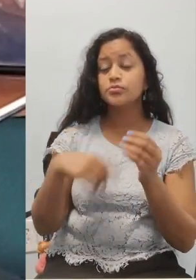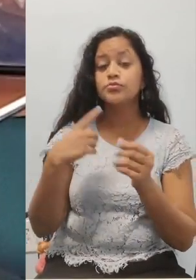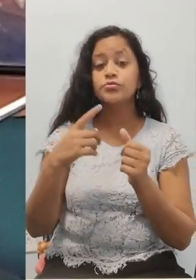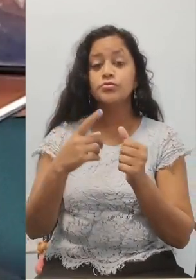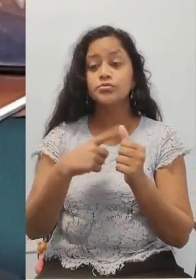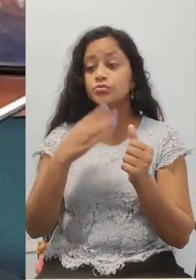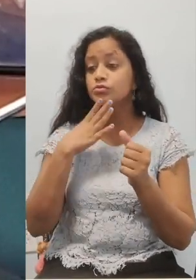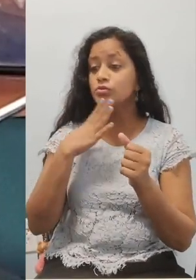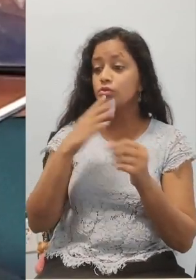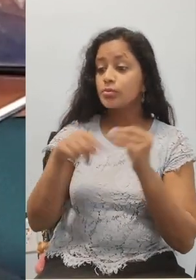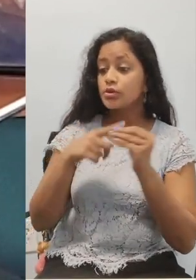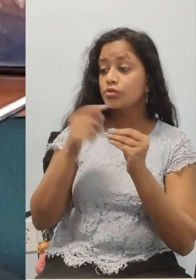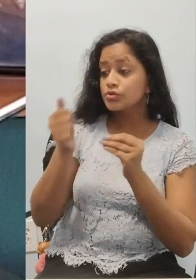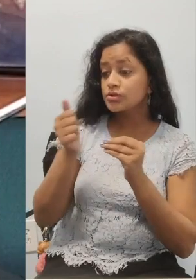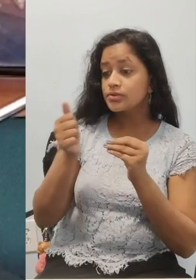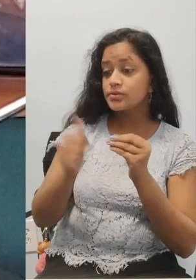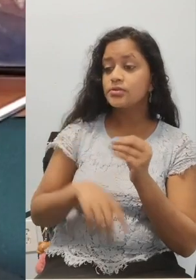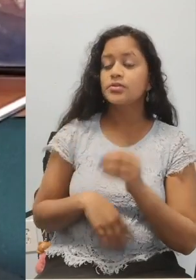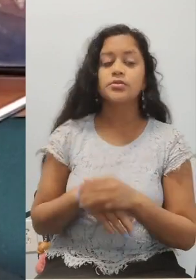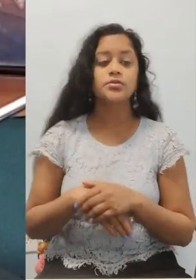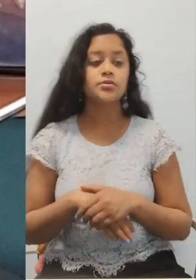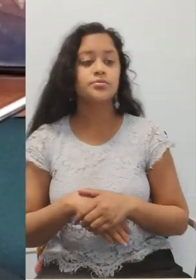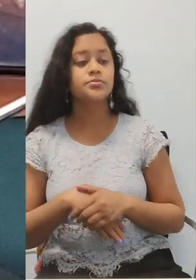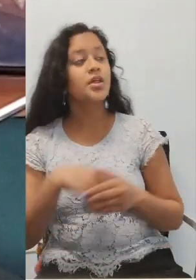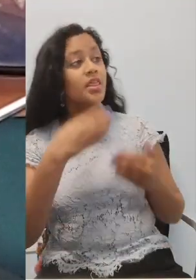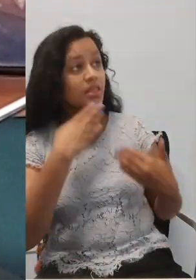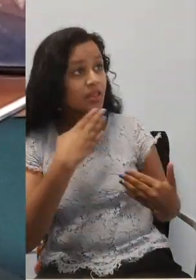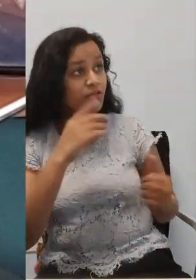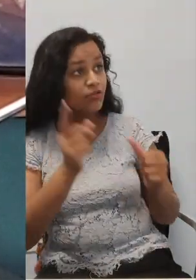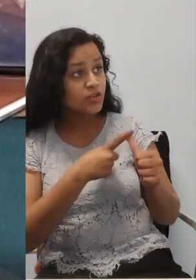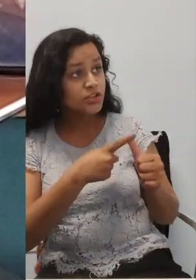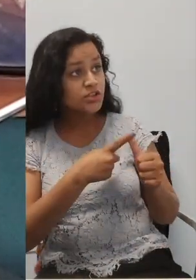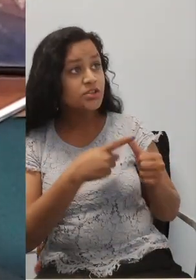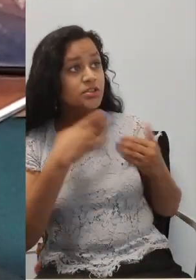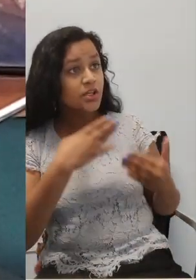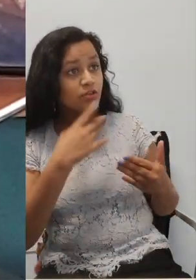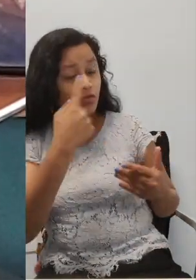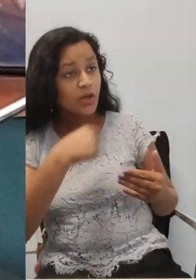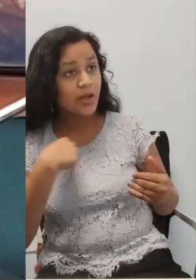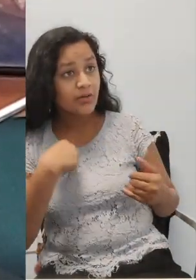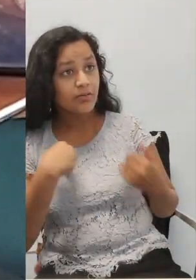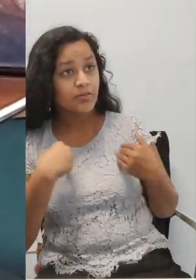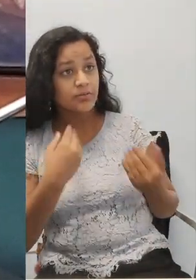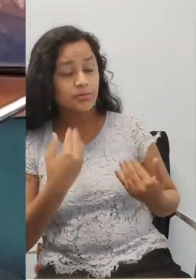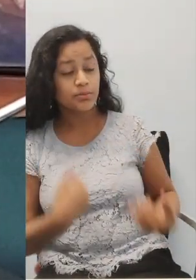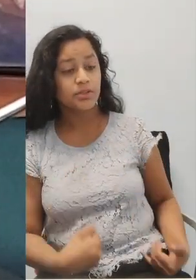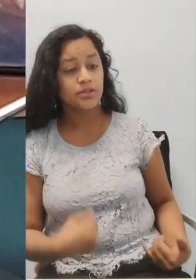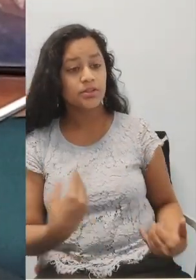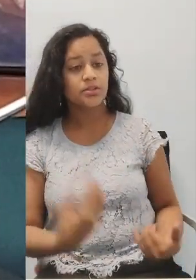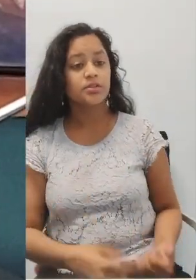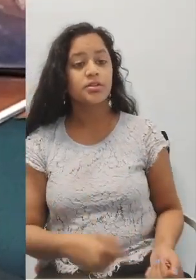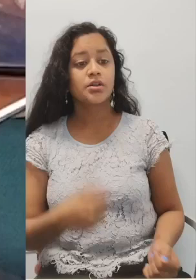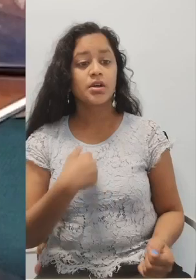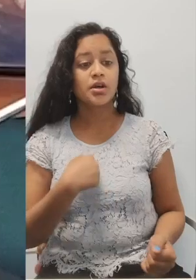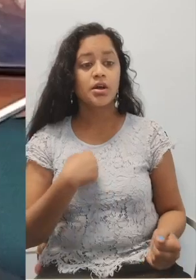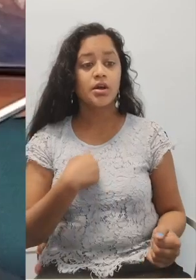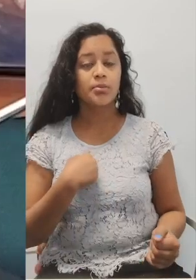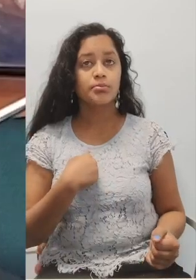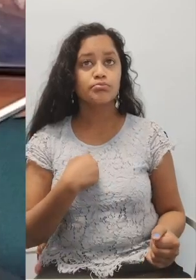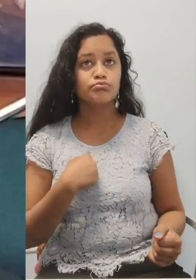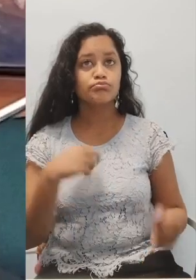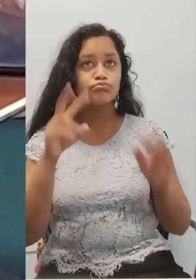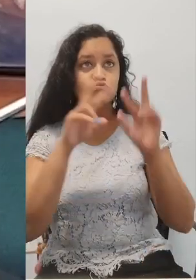Officer at the Department of Environment, and as such, I'm conducting shark research, the monitoring of